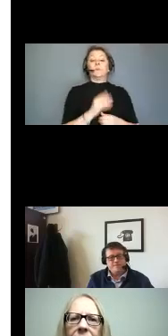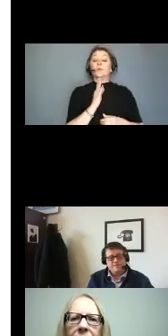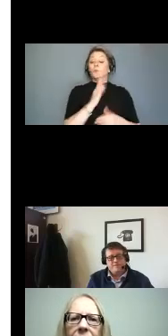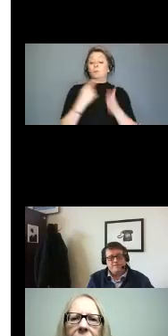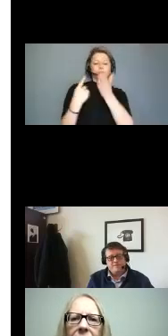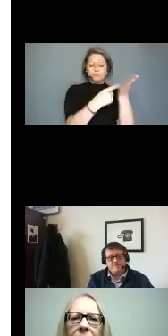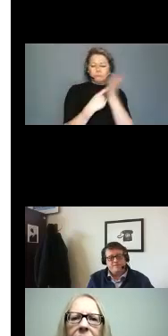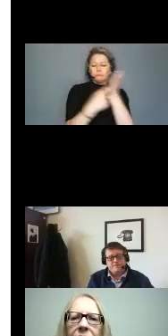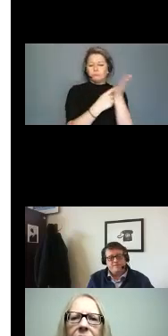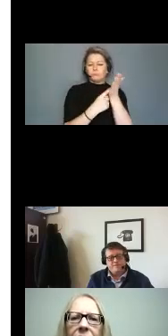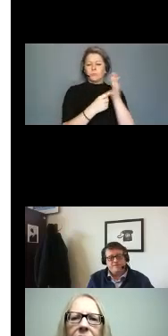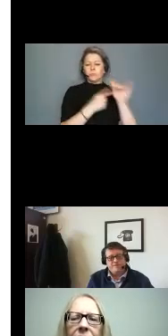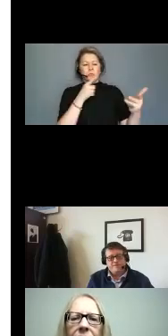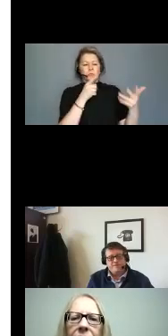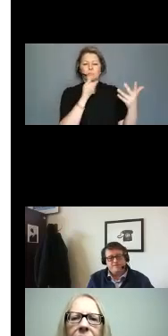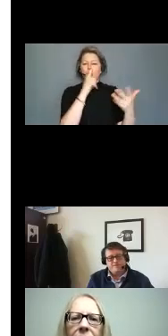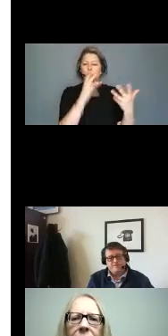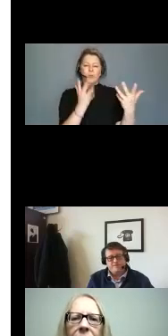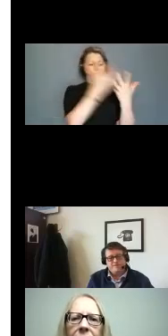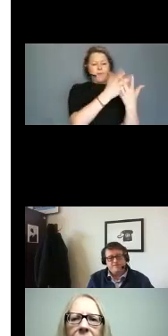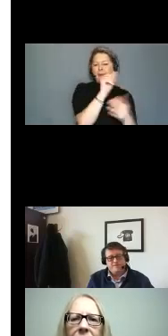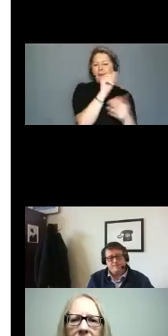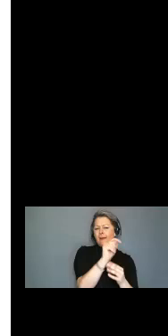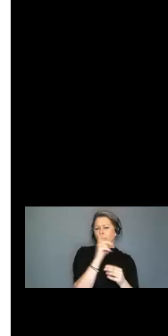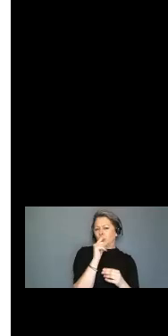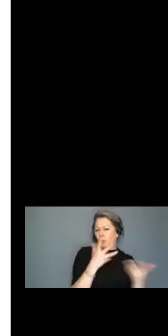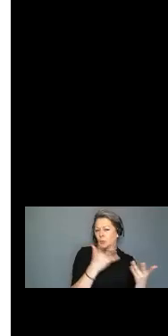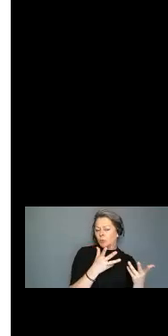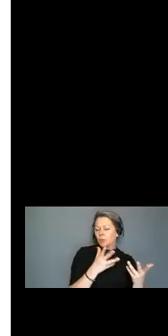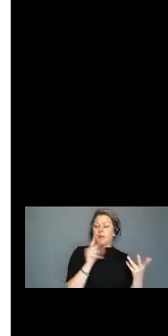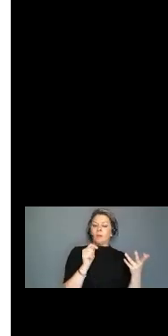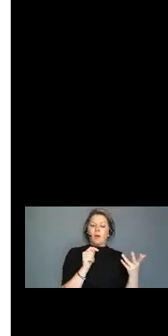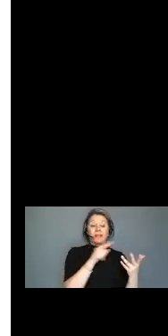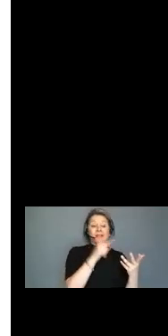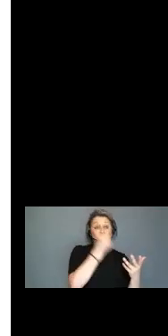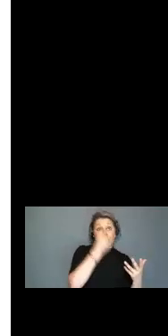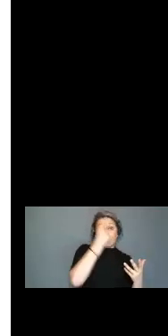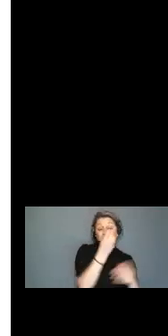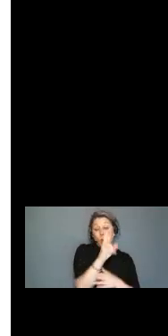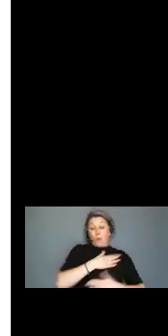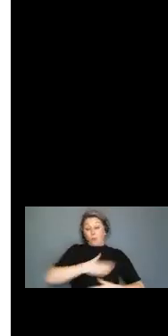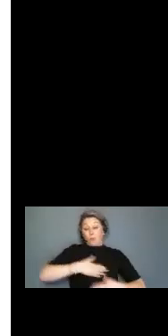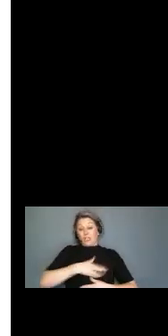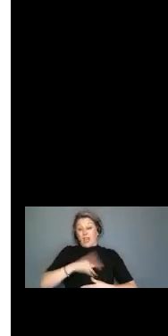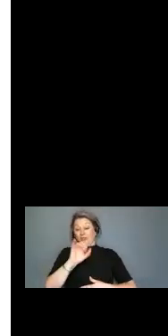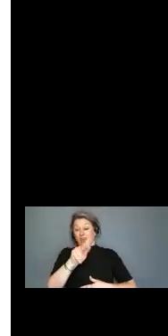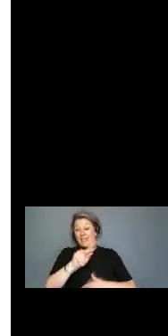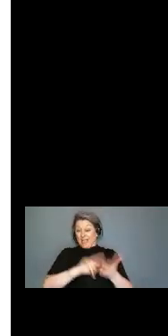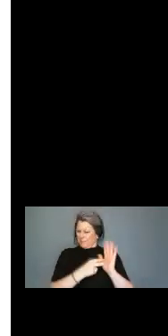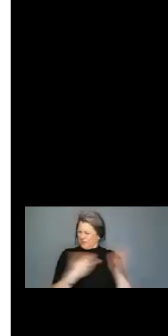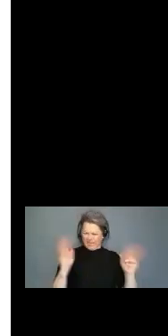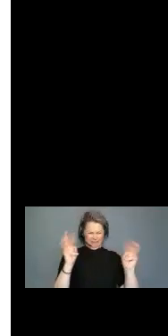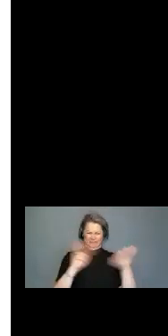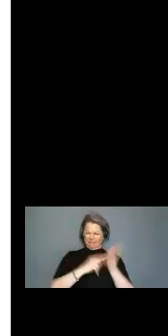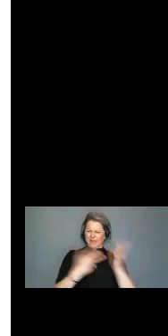coming under the Act shortly. But this idea of understand or appreciate the risk, that really refers to the concept of